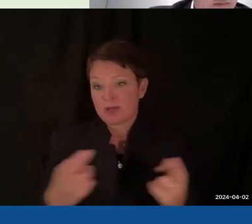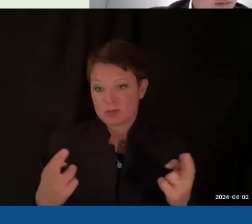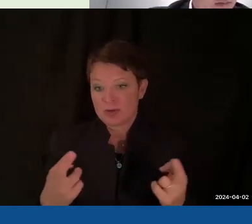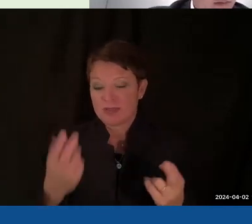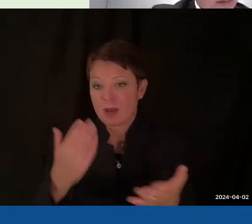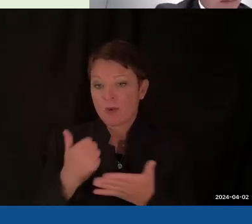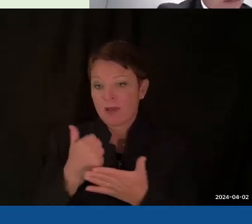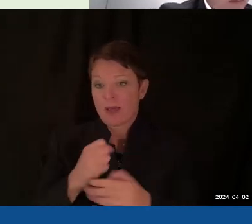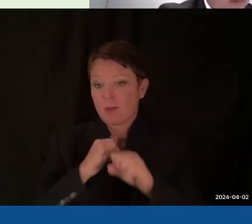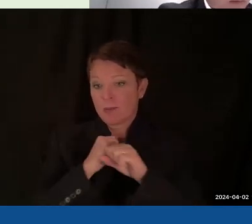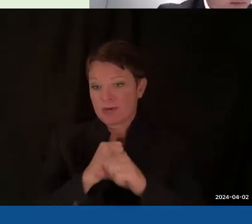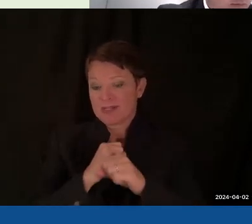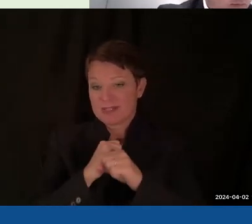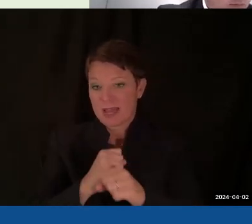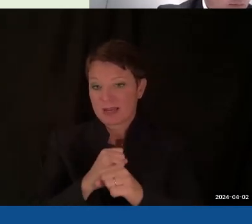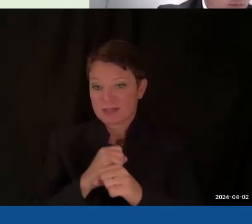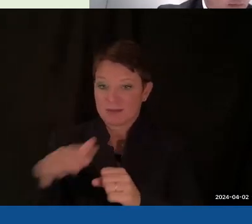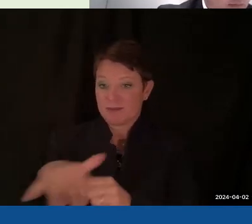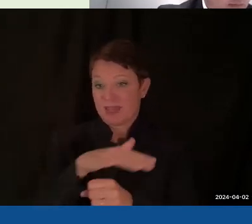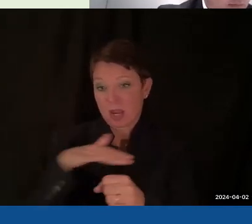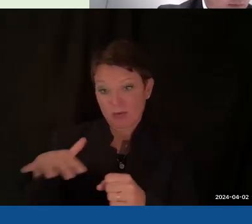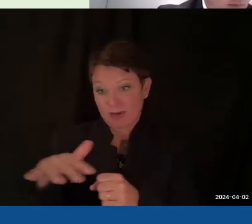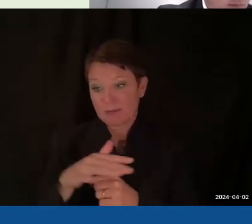that might help protect the surrounding area.